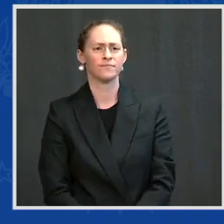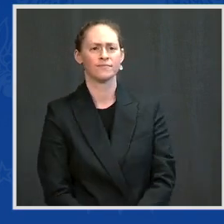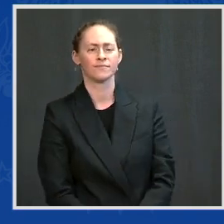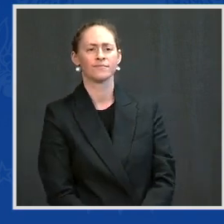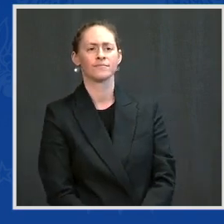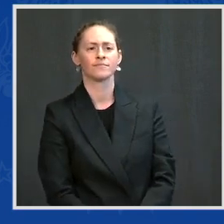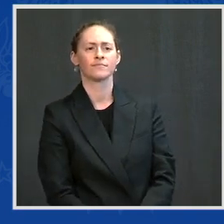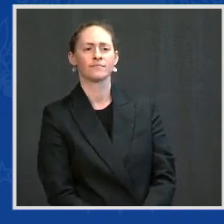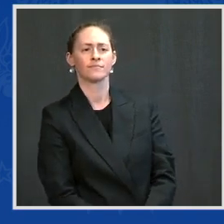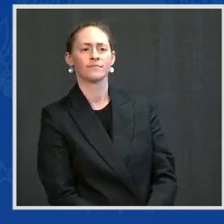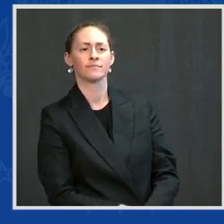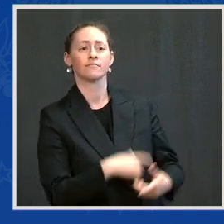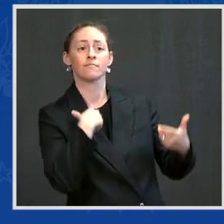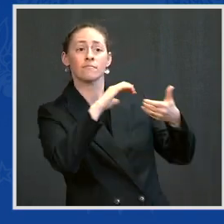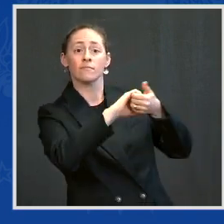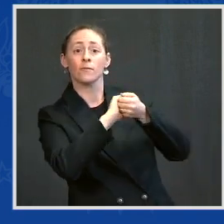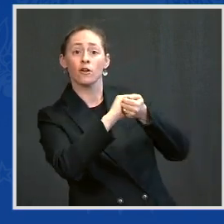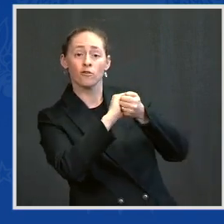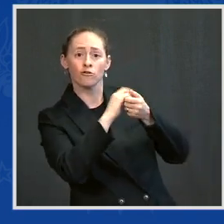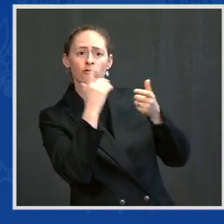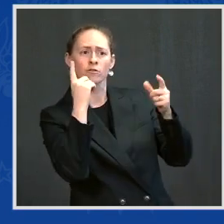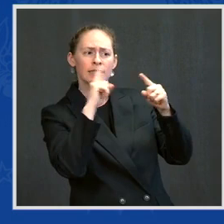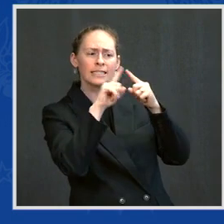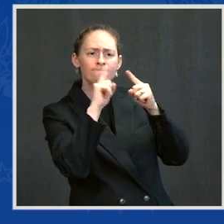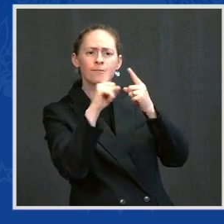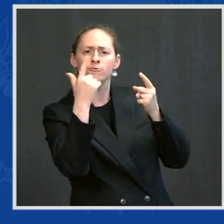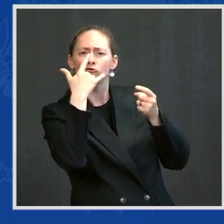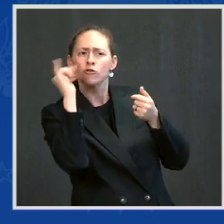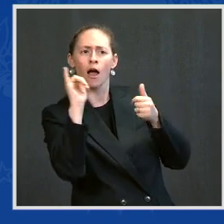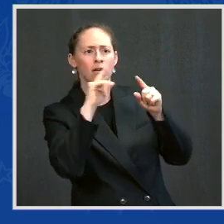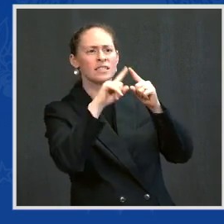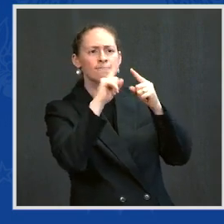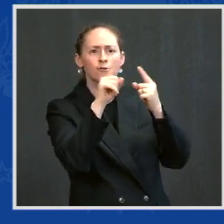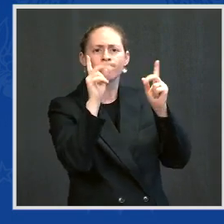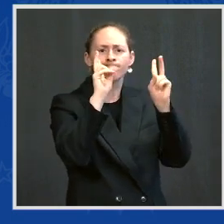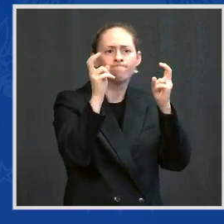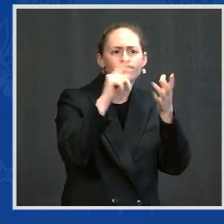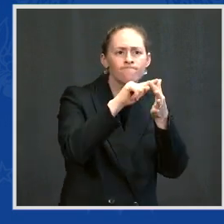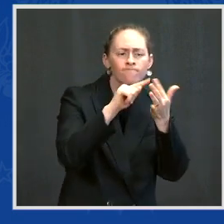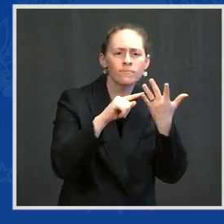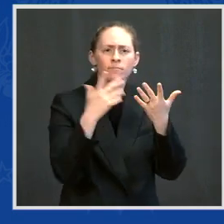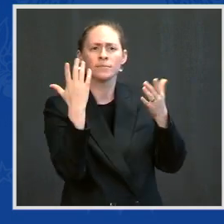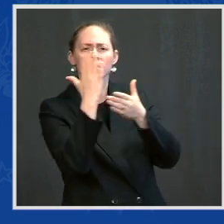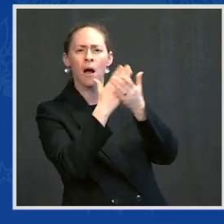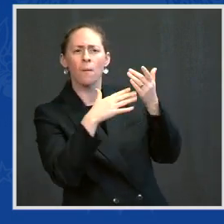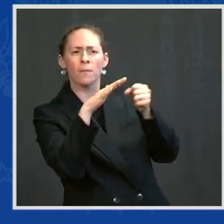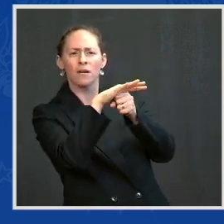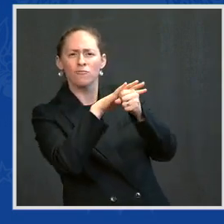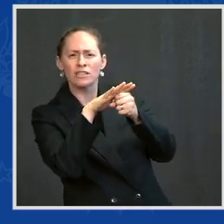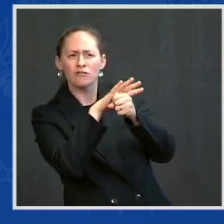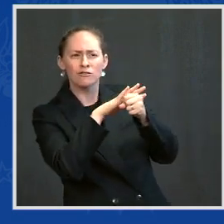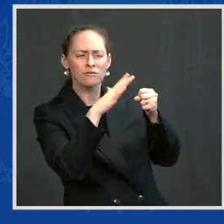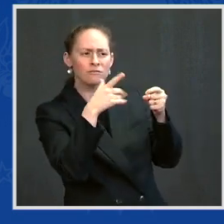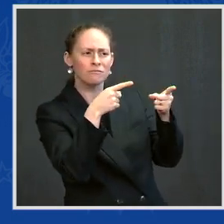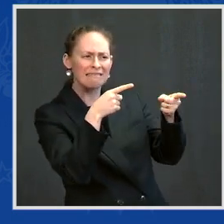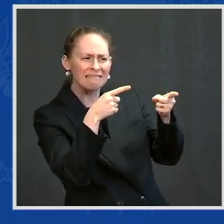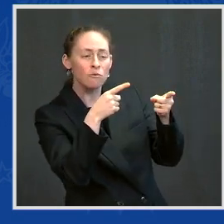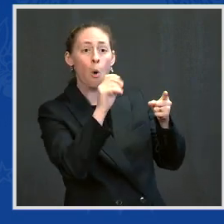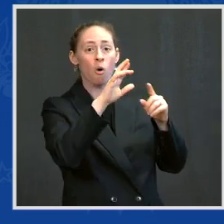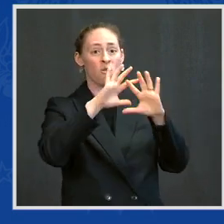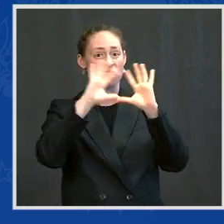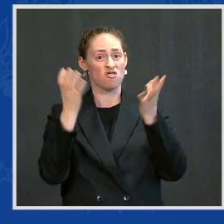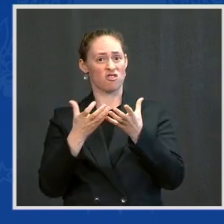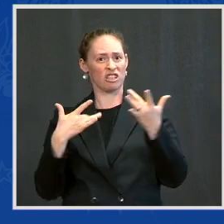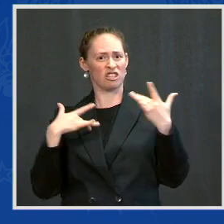peninsula. We address issues of regional and global concern through stronger cooperation with partners in the